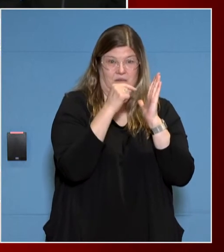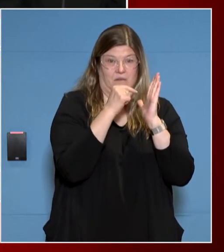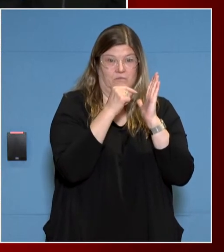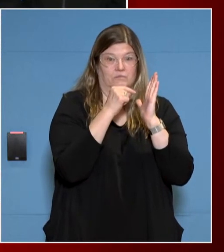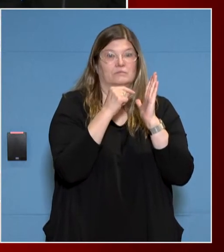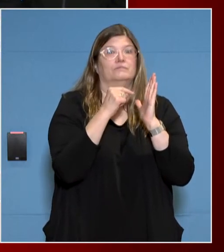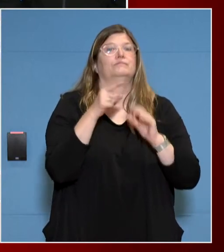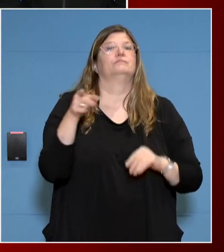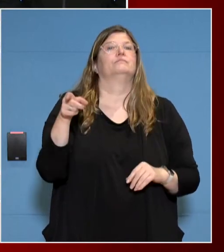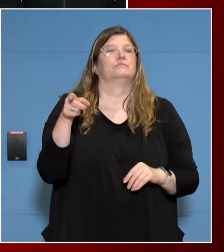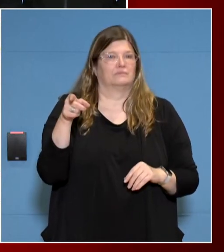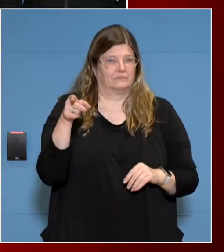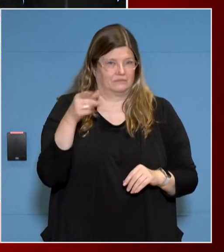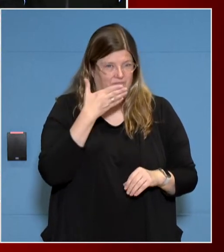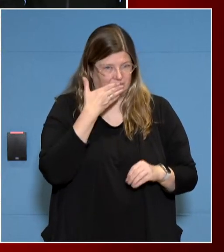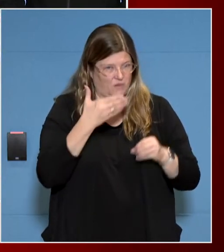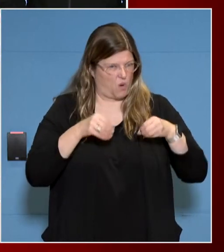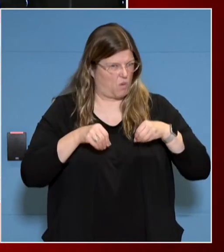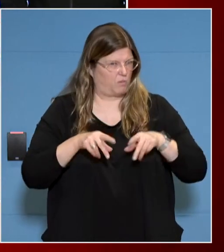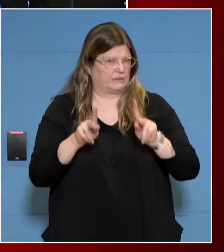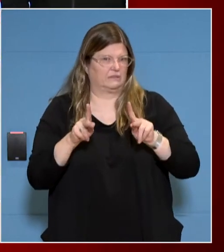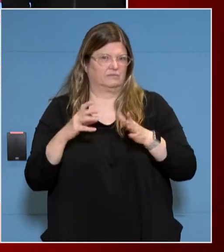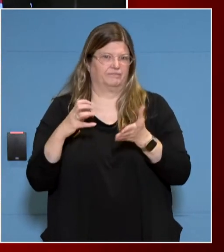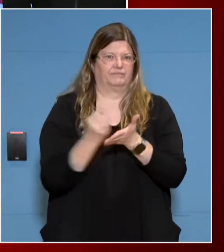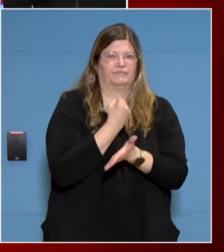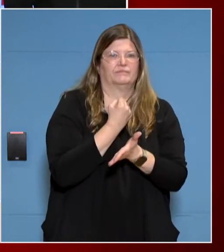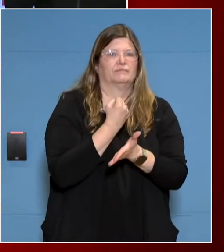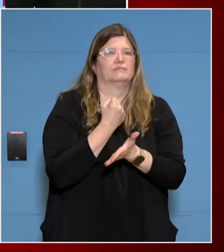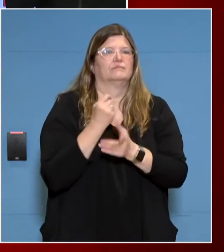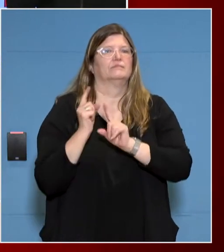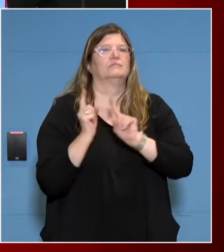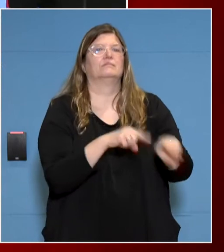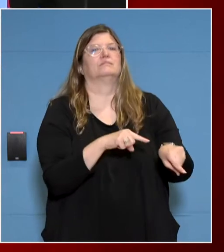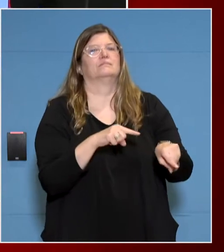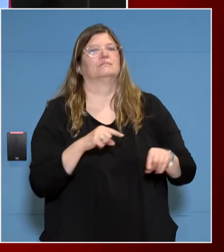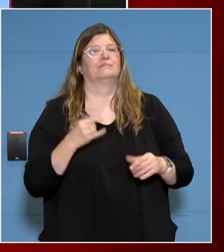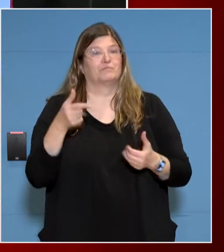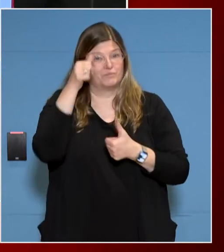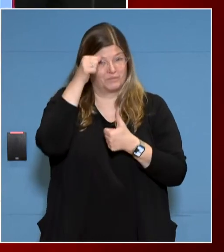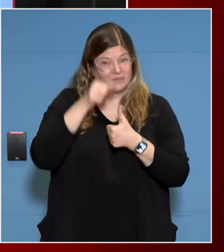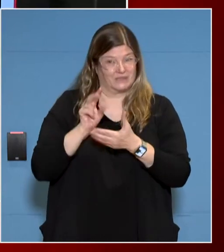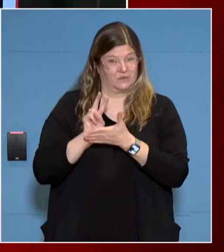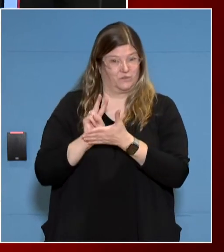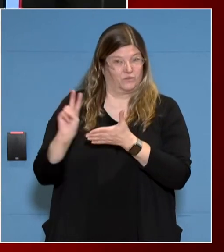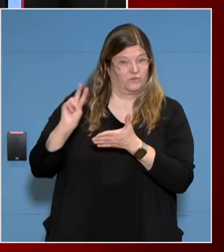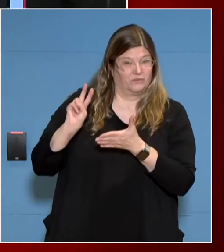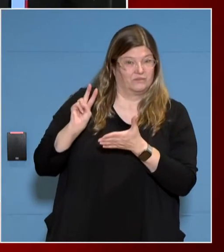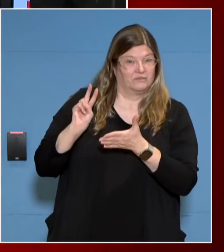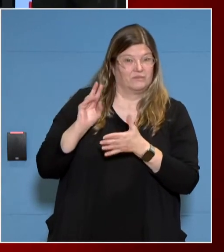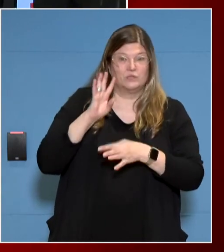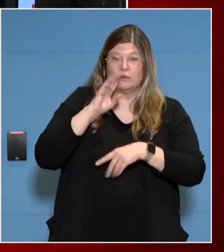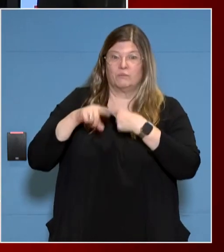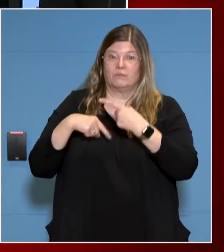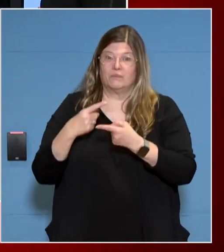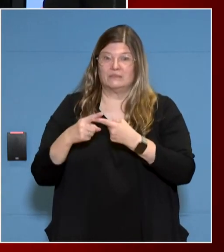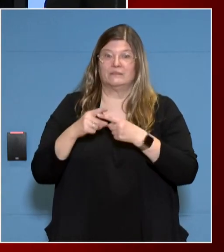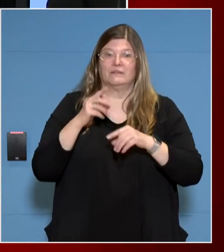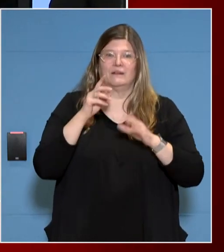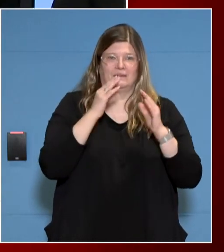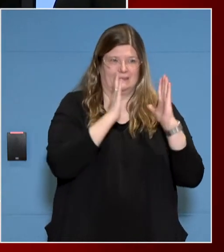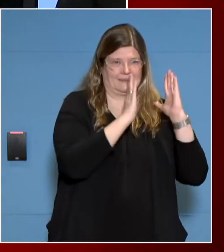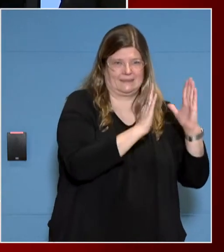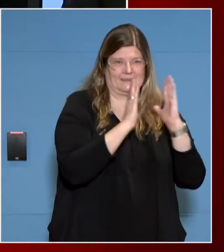to this question. You may recall 2 weeks ago when we introduced the phases and tiers concept, we were very mindful,